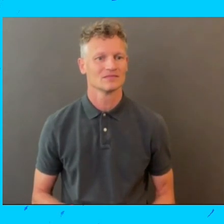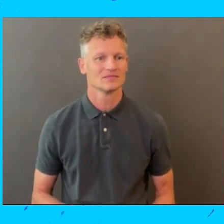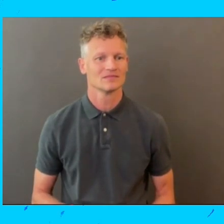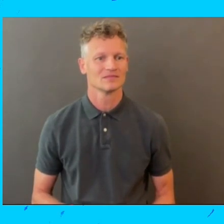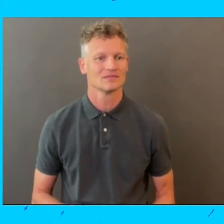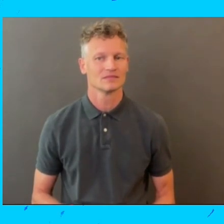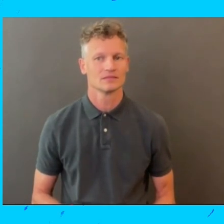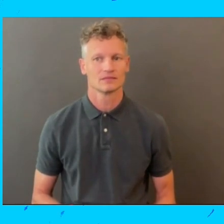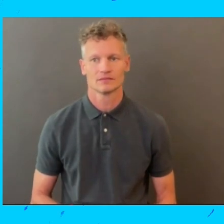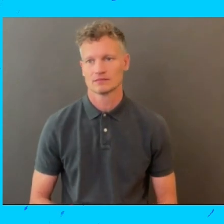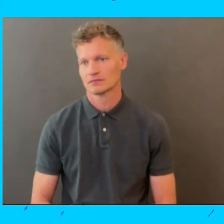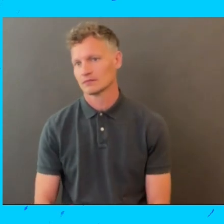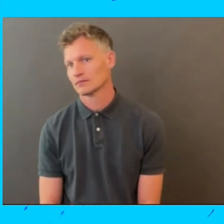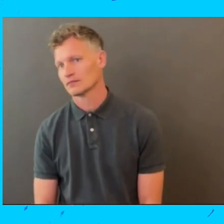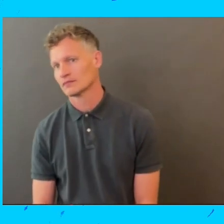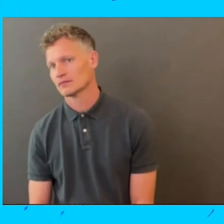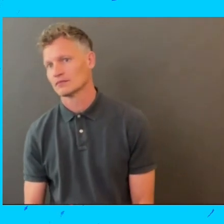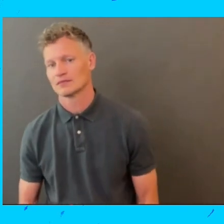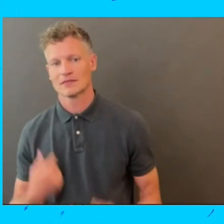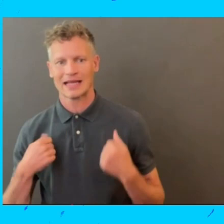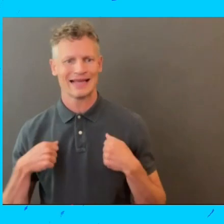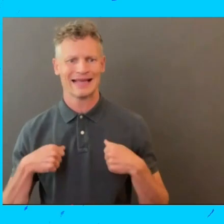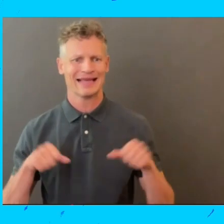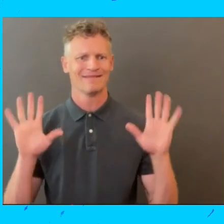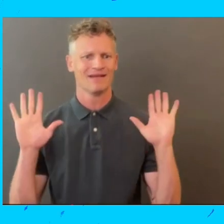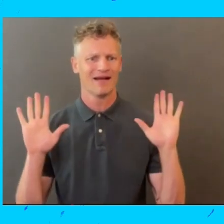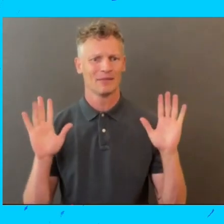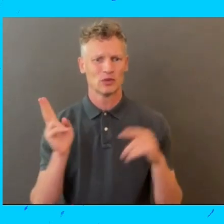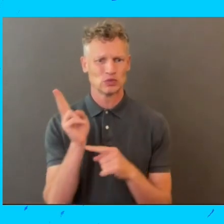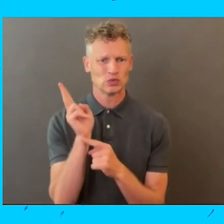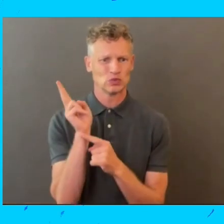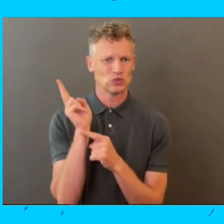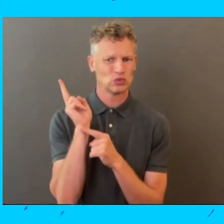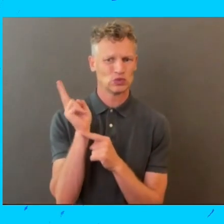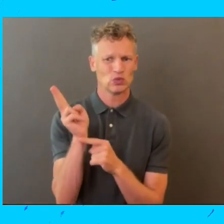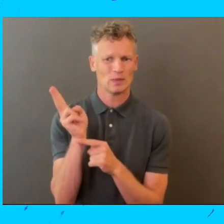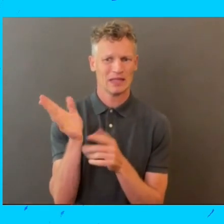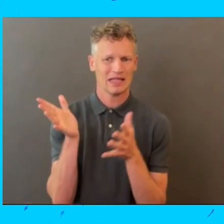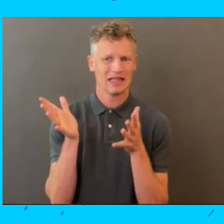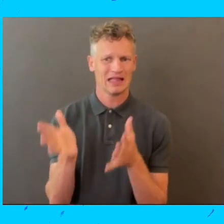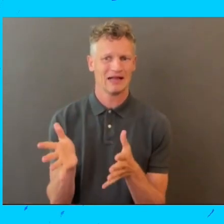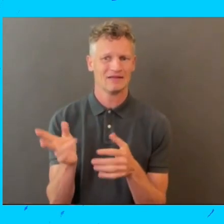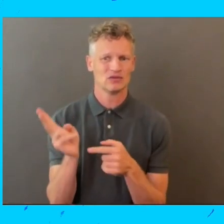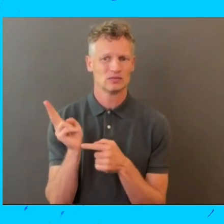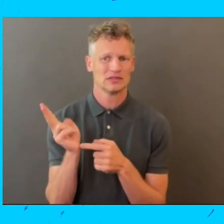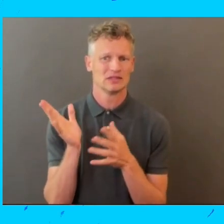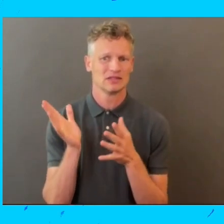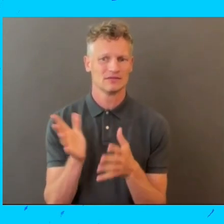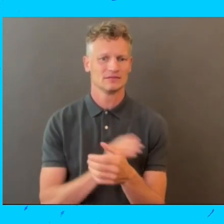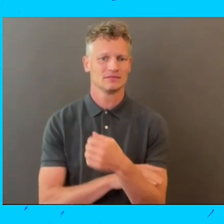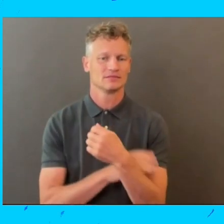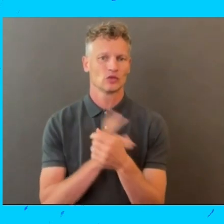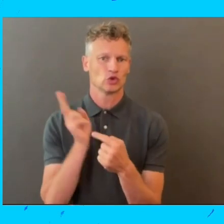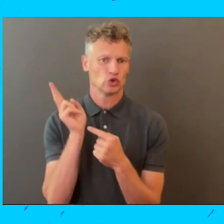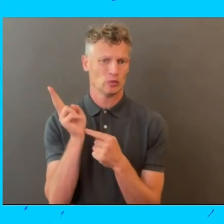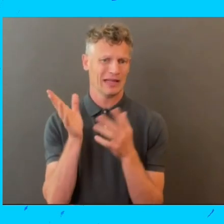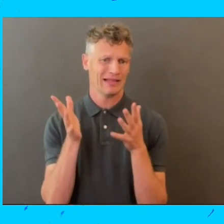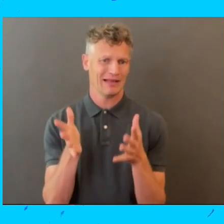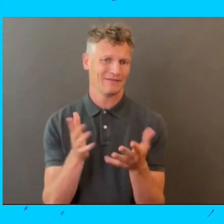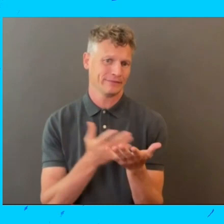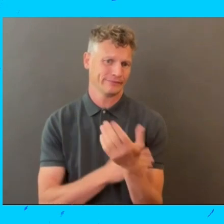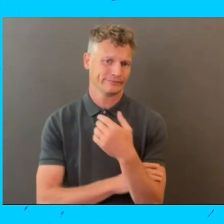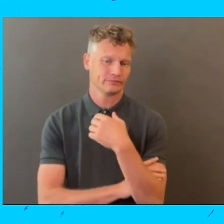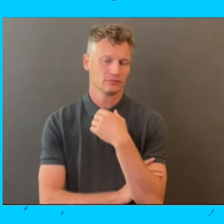service delivery, enact supportive laws and policies, and increase funding to address their unique needs. Adolescent